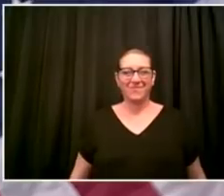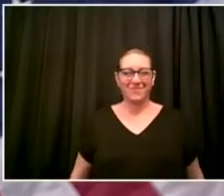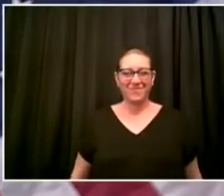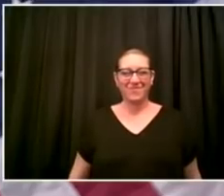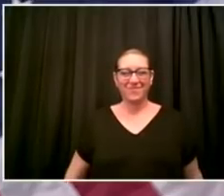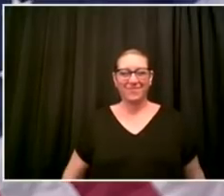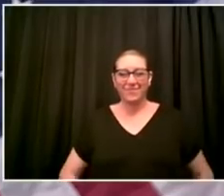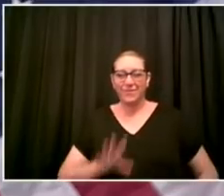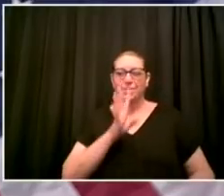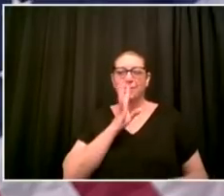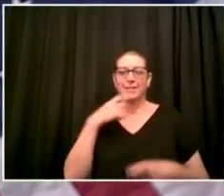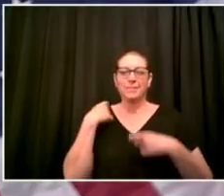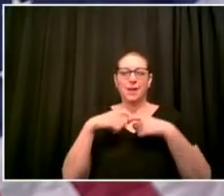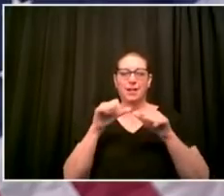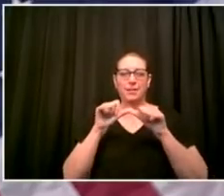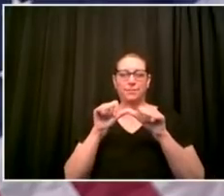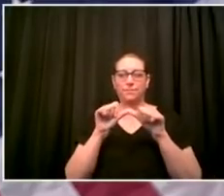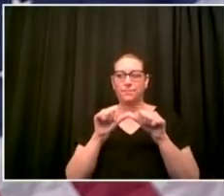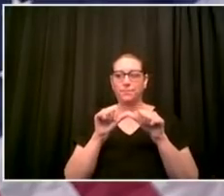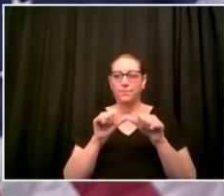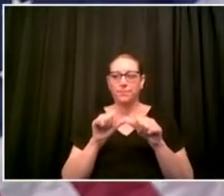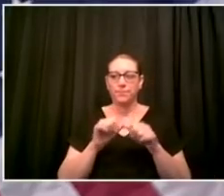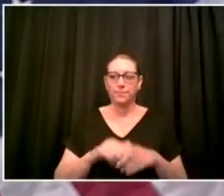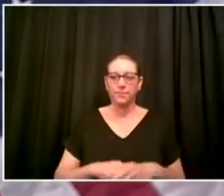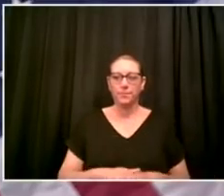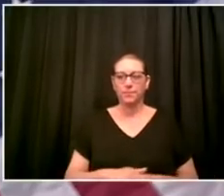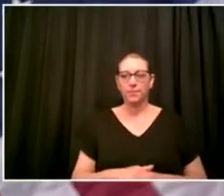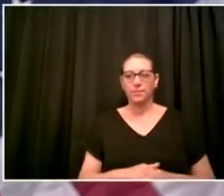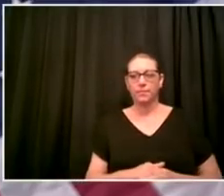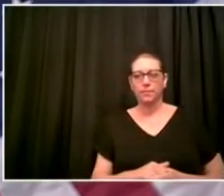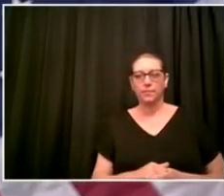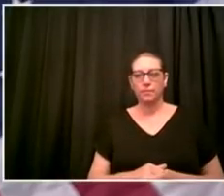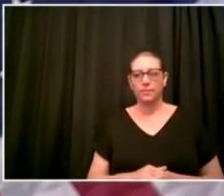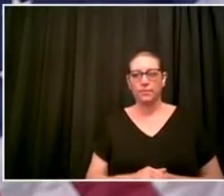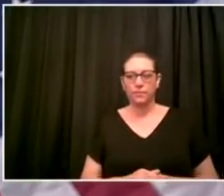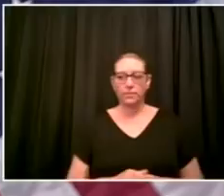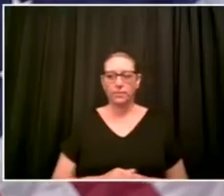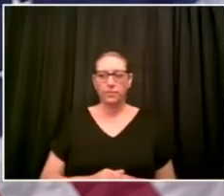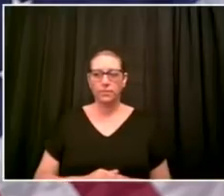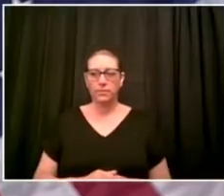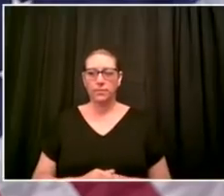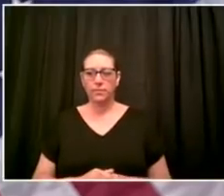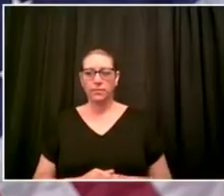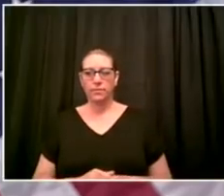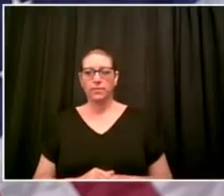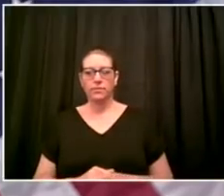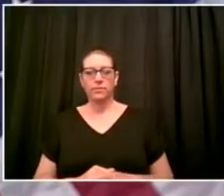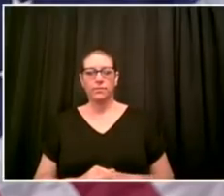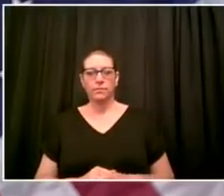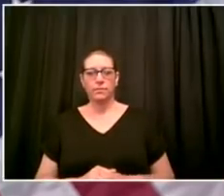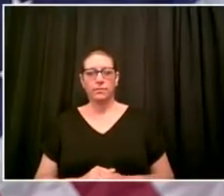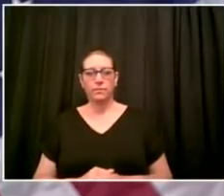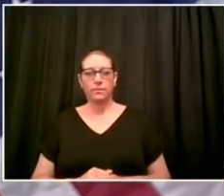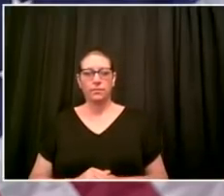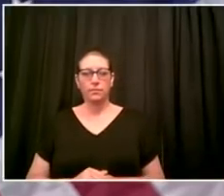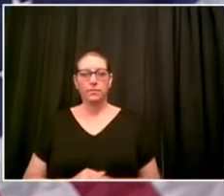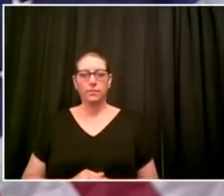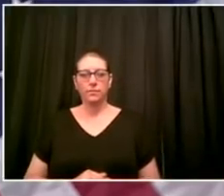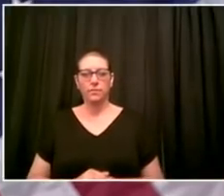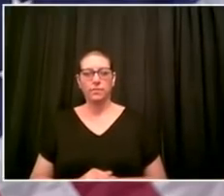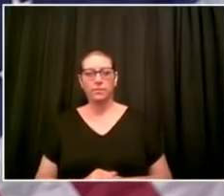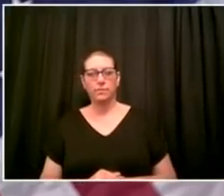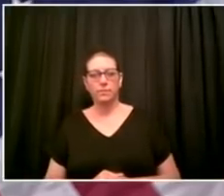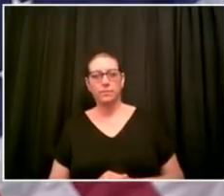Estamos listos para seguir el rastro de los casos positivos, con un equipo de